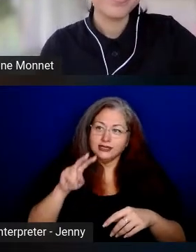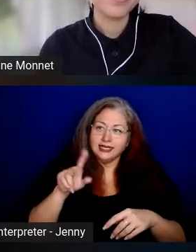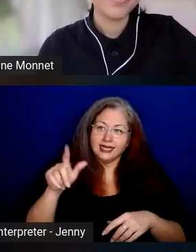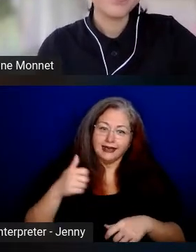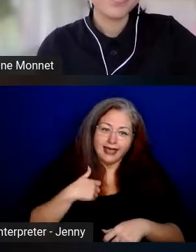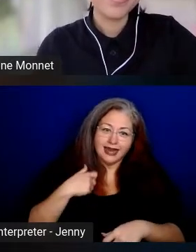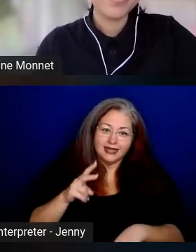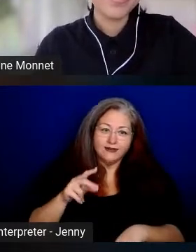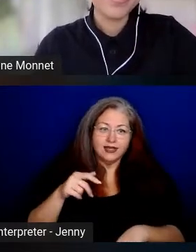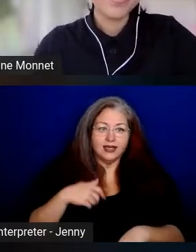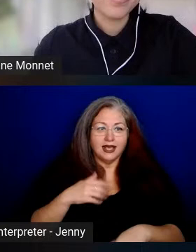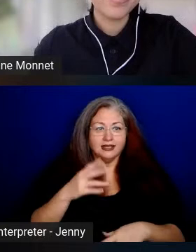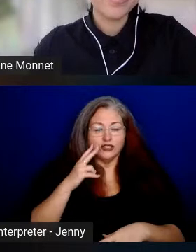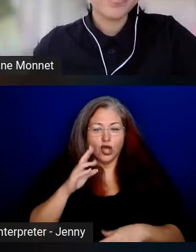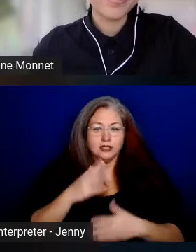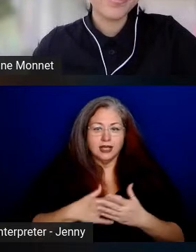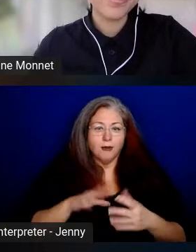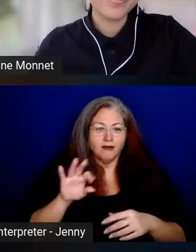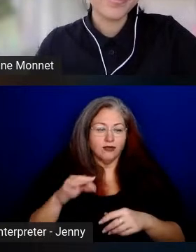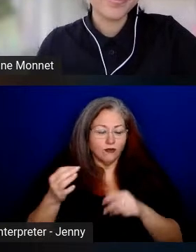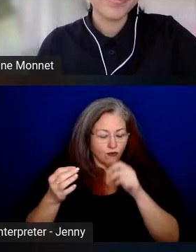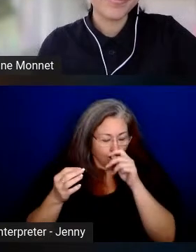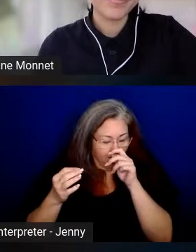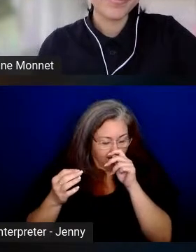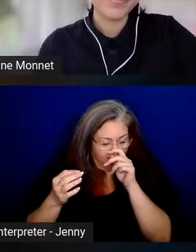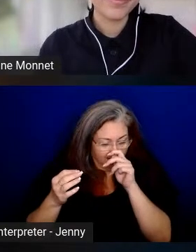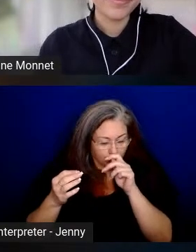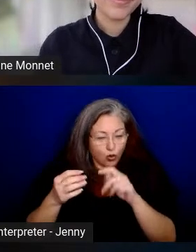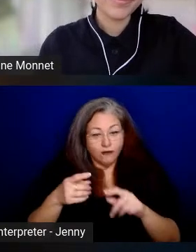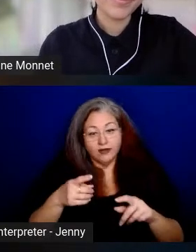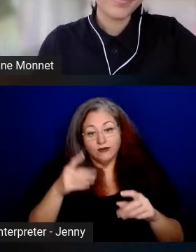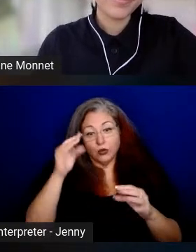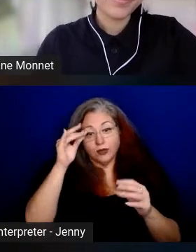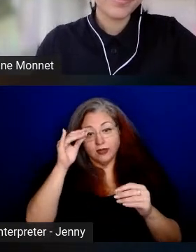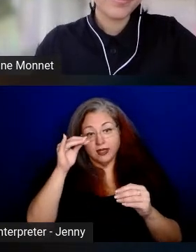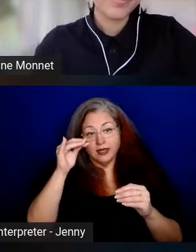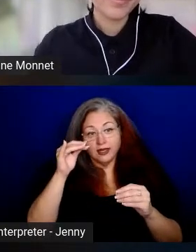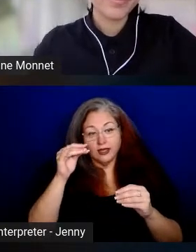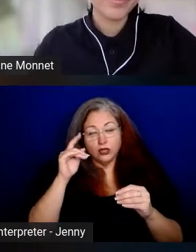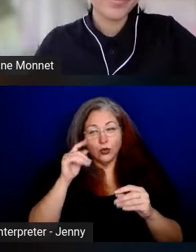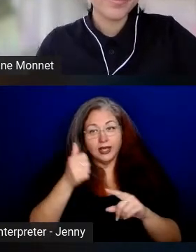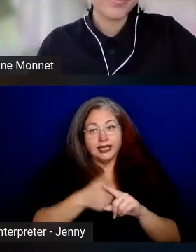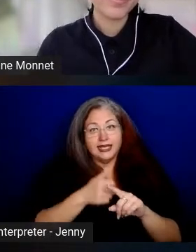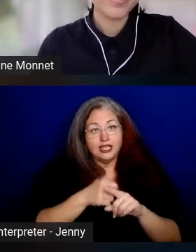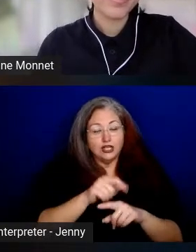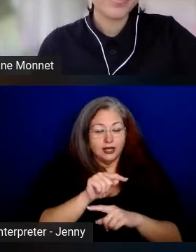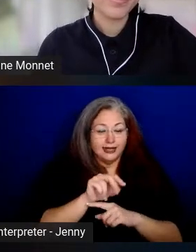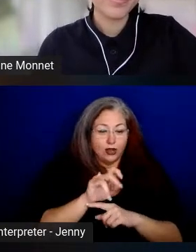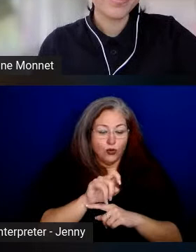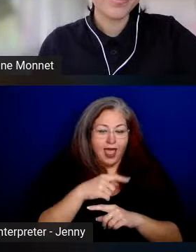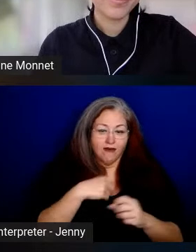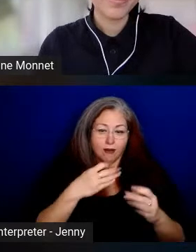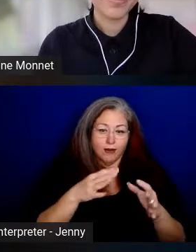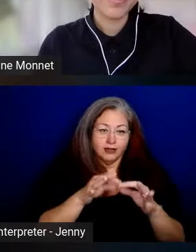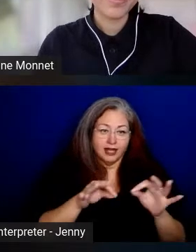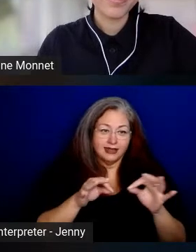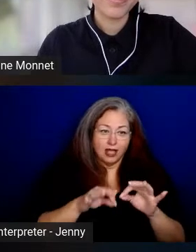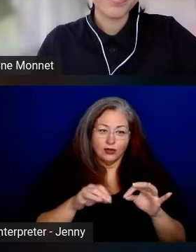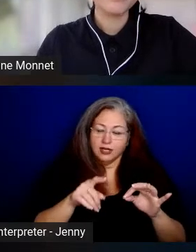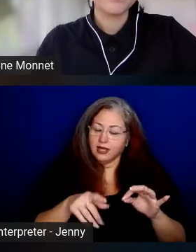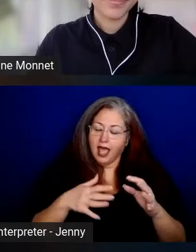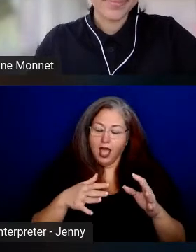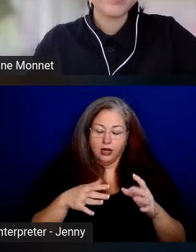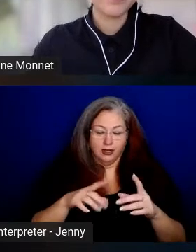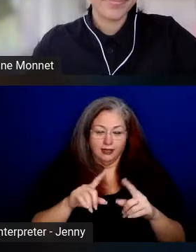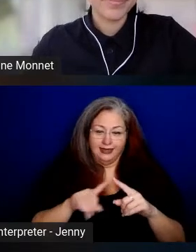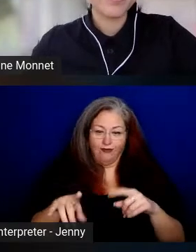know, got some of the French. And so when you think about each territory being multilingual, it just really opens up a different geography